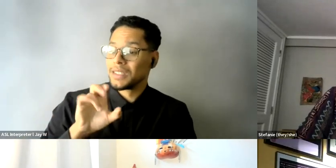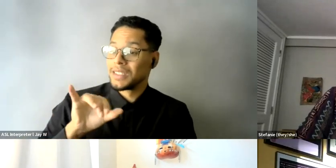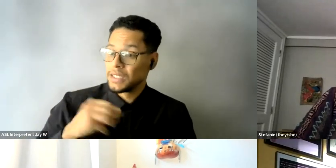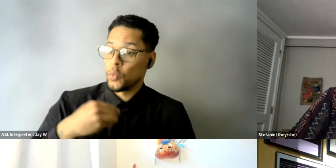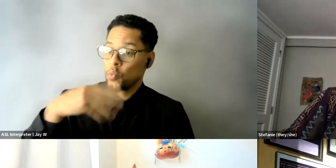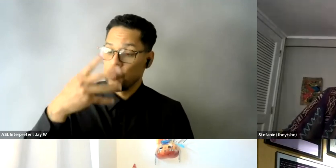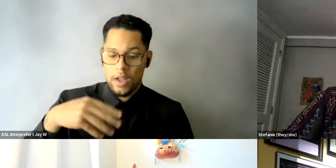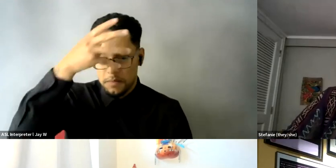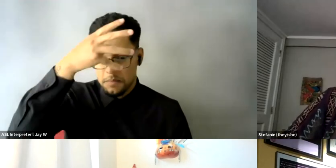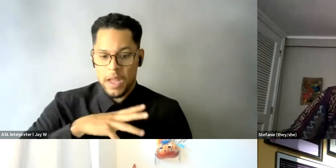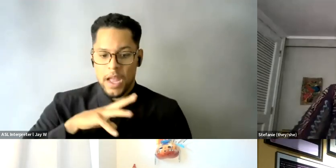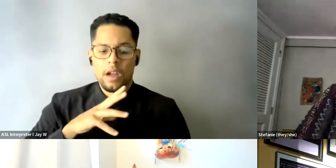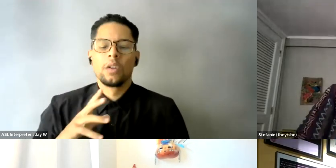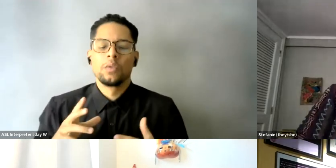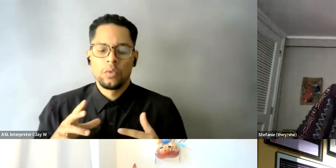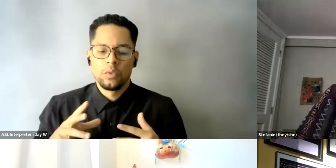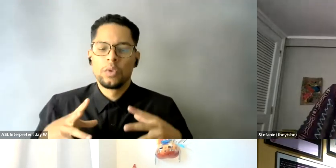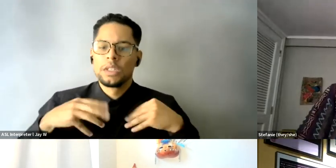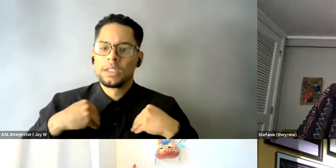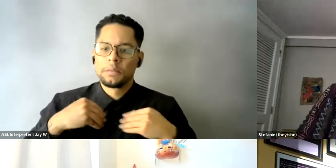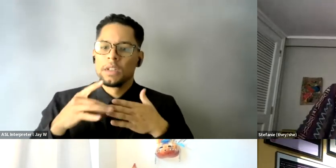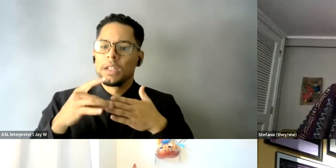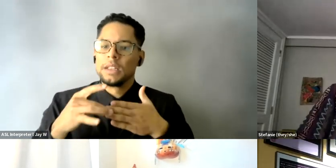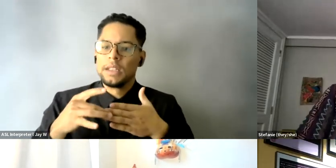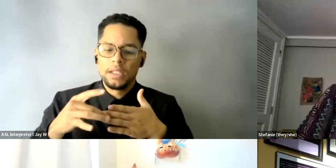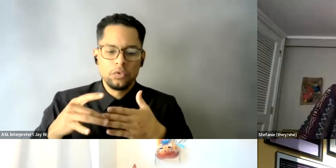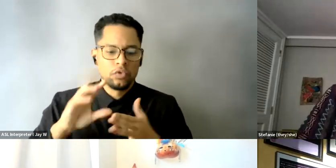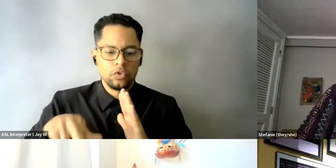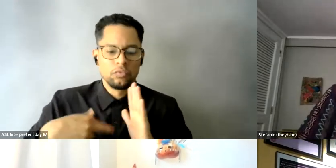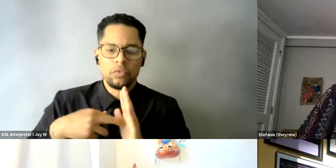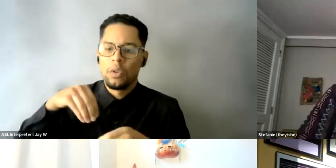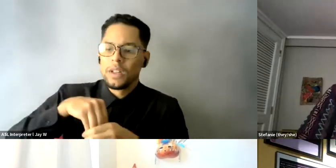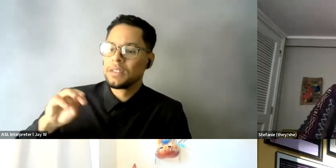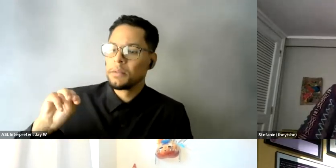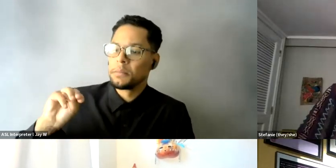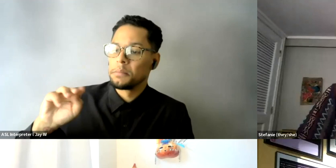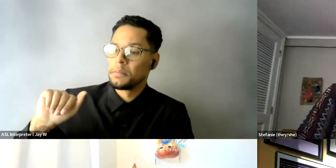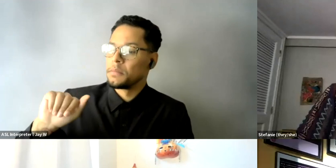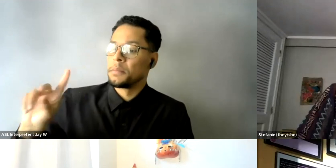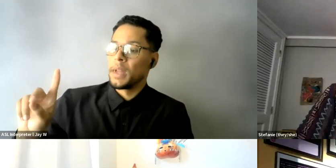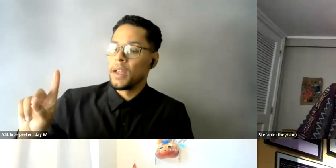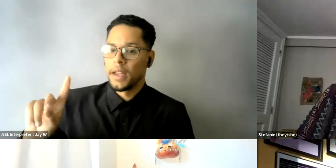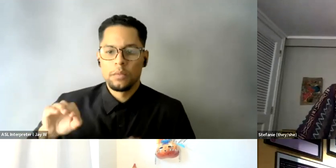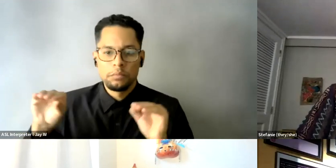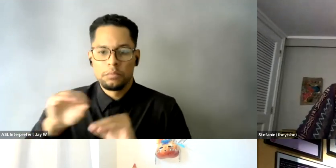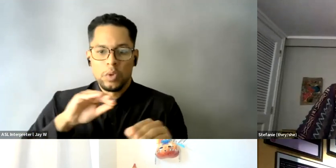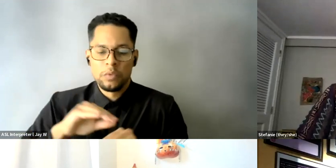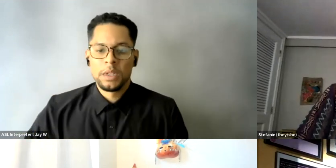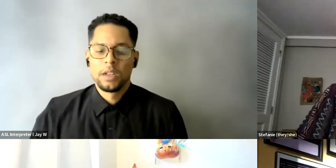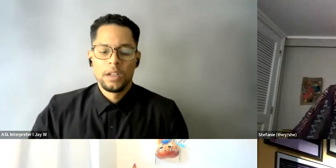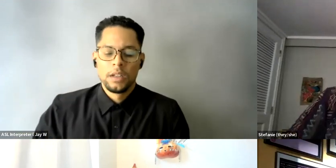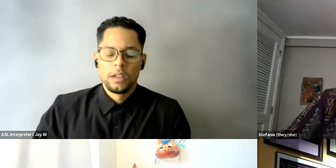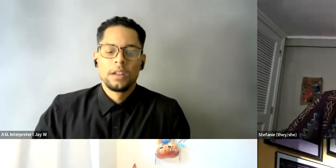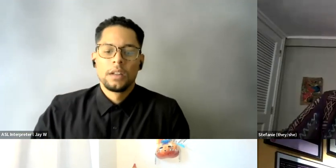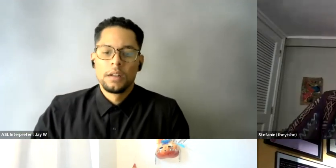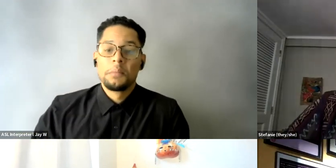role in the MAD movement, there was a lot of things like when I was younger,